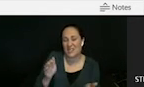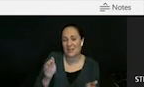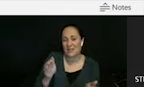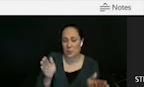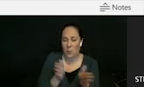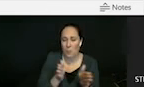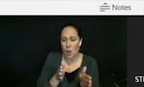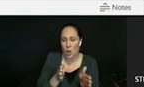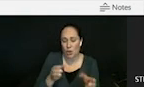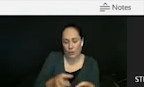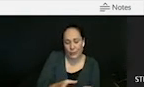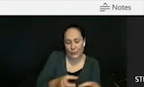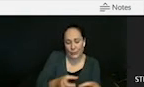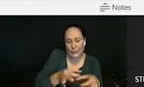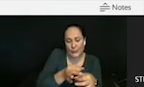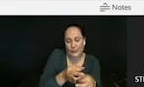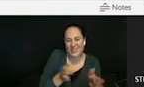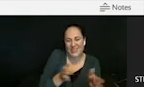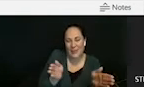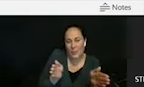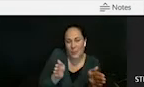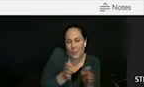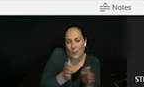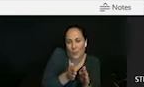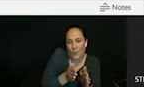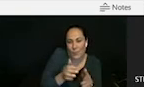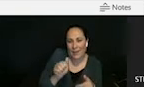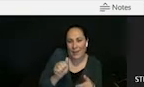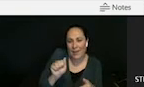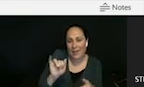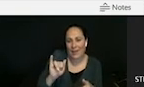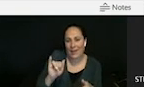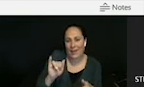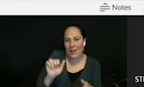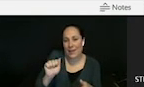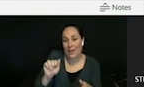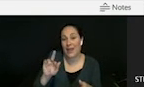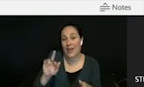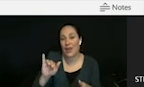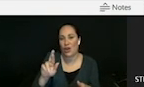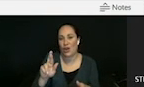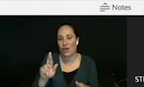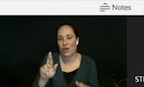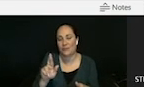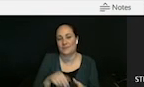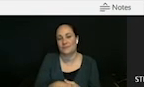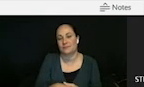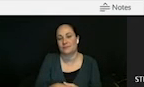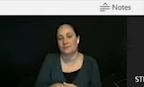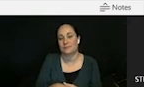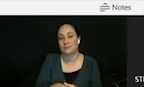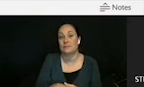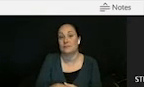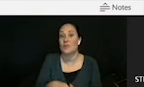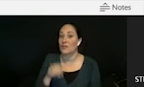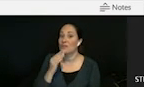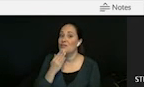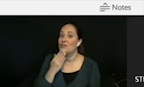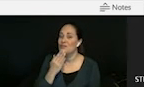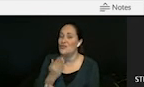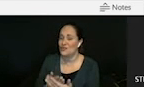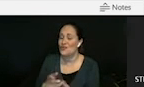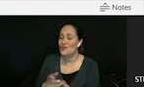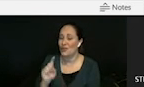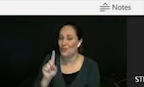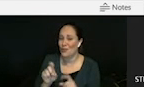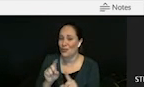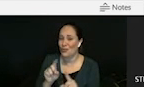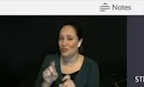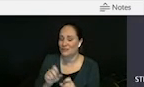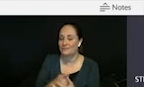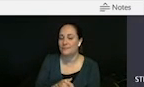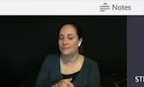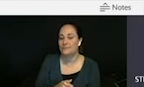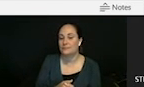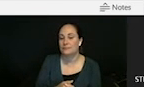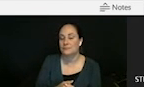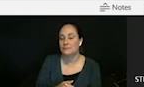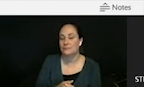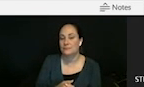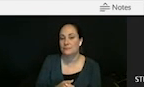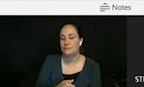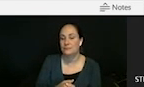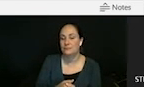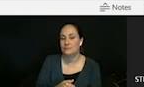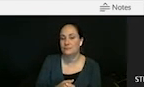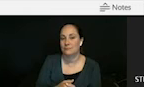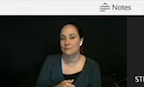So think about it this way. And this was a really cool, that's a great question though. This was a really cool idea one of my professors threw out to us when we